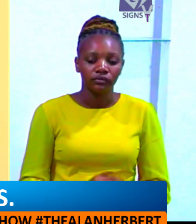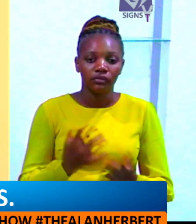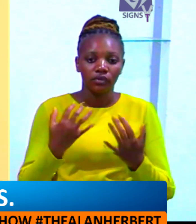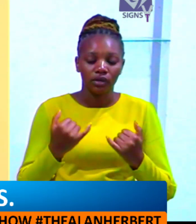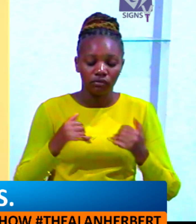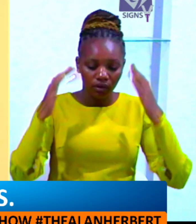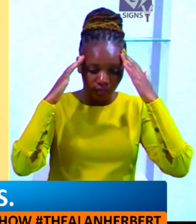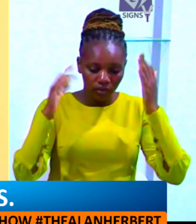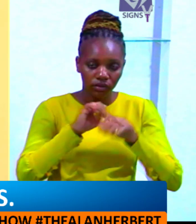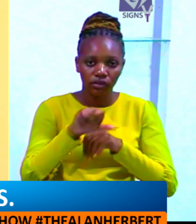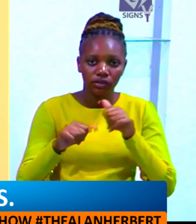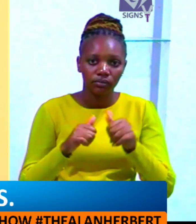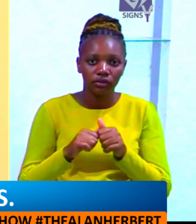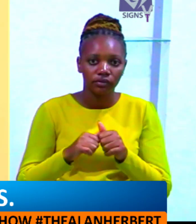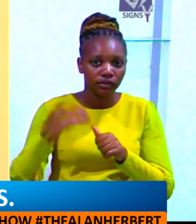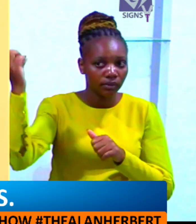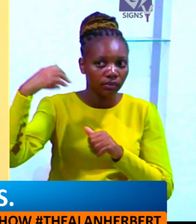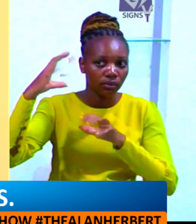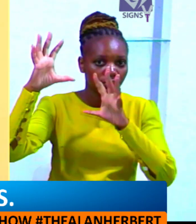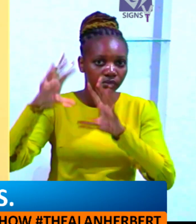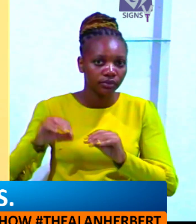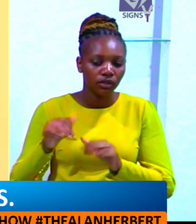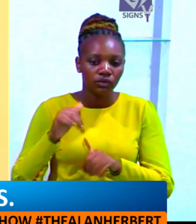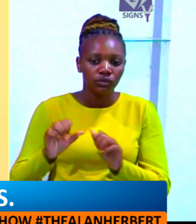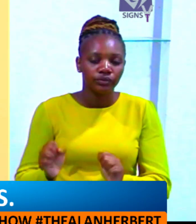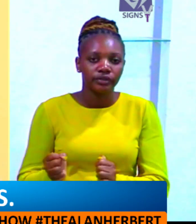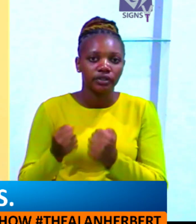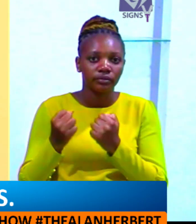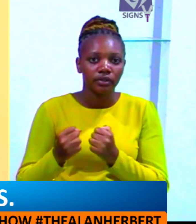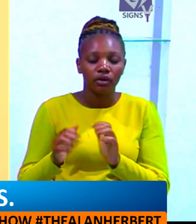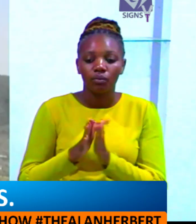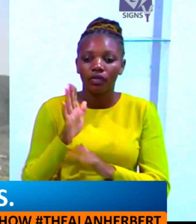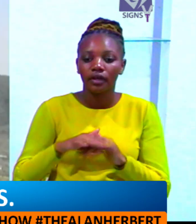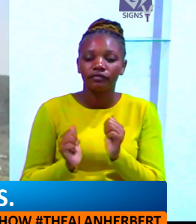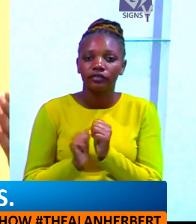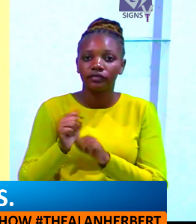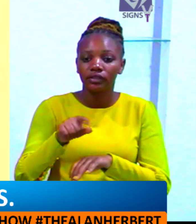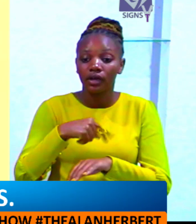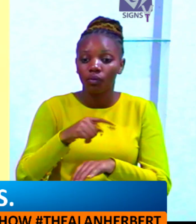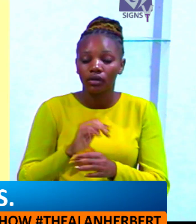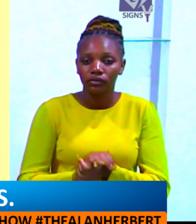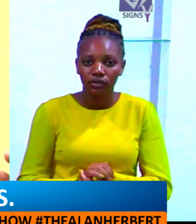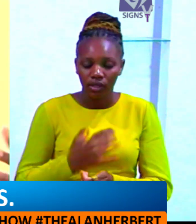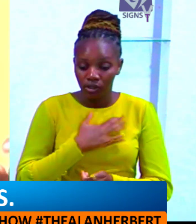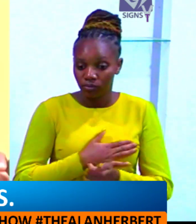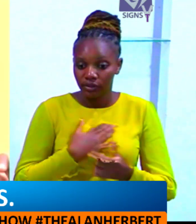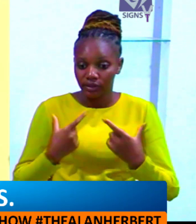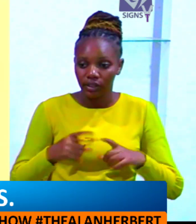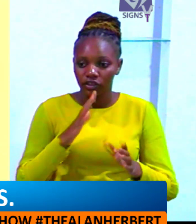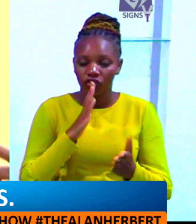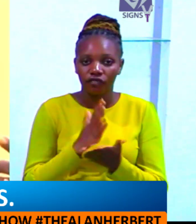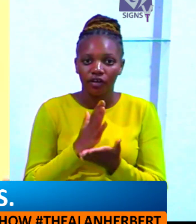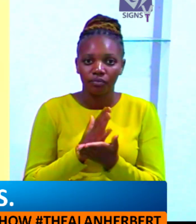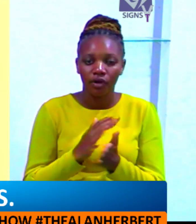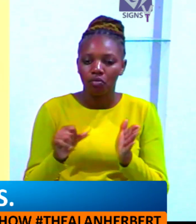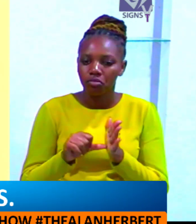for the blackout that occurred, and that lasted for over 15 hours. Let's confirm what is afflicting,